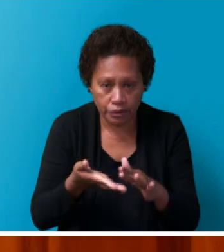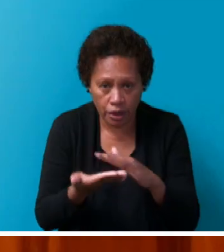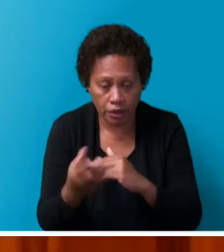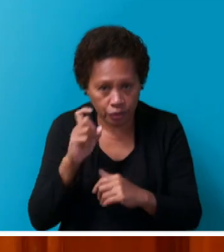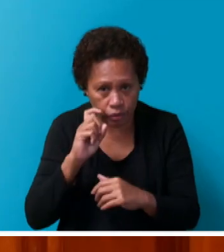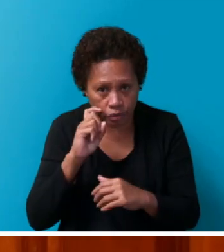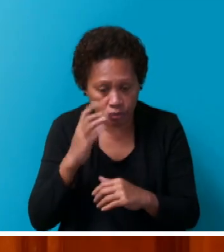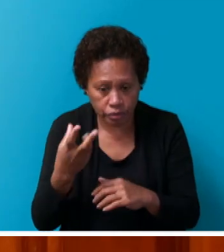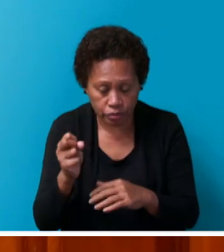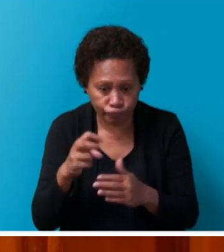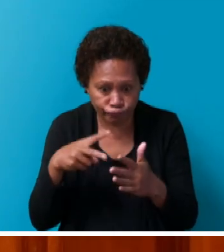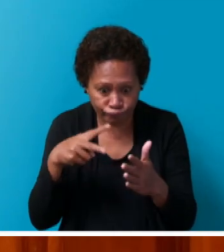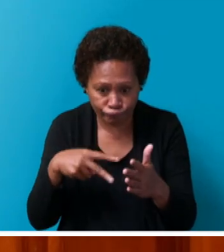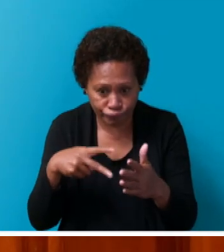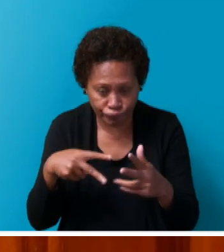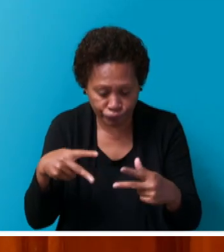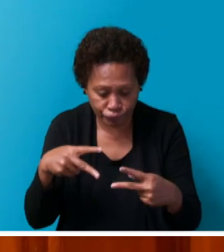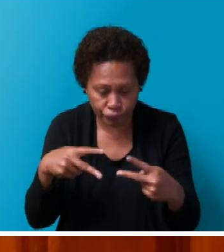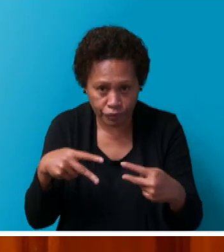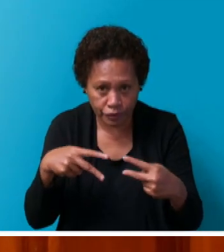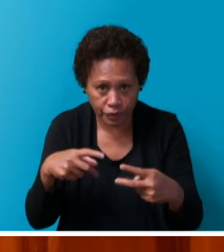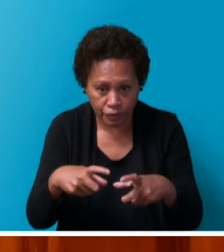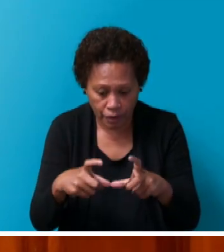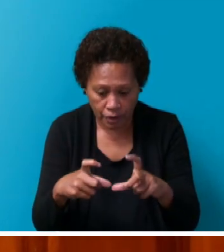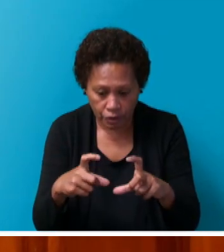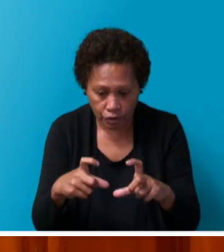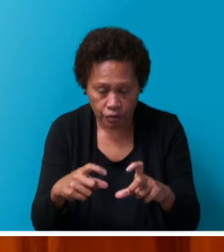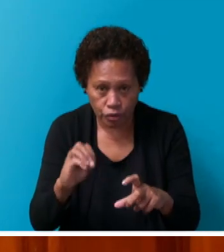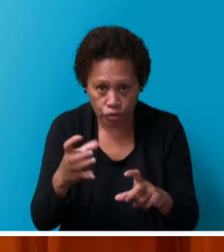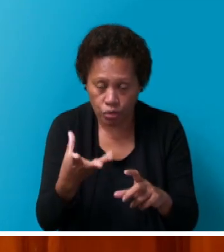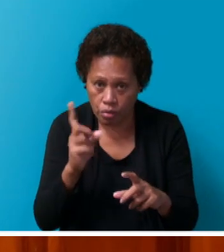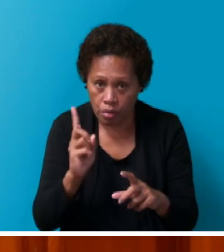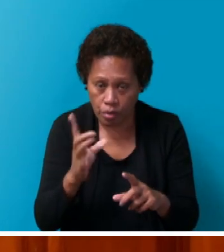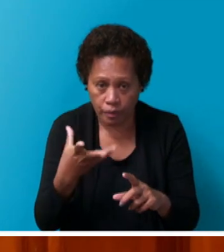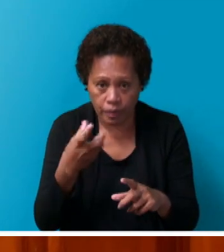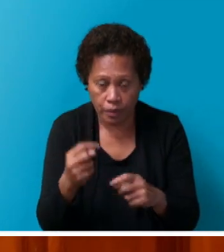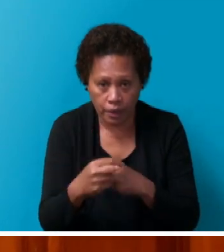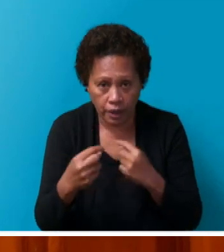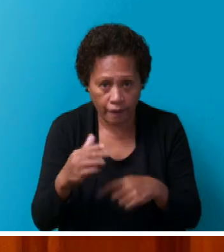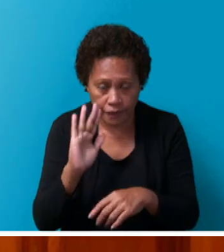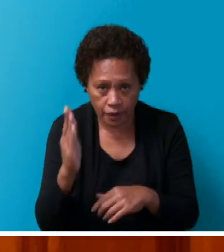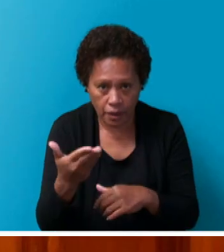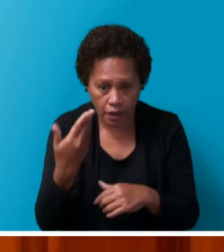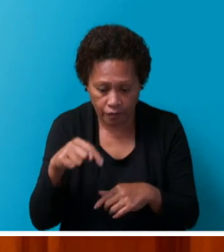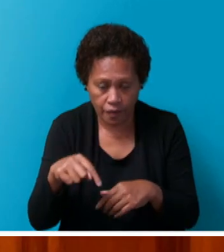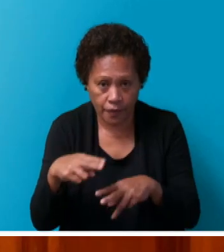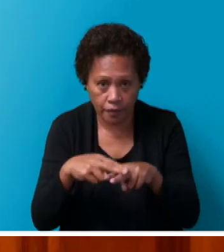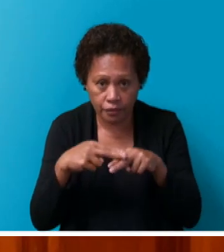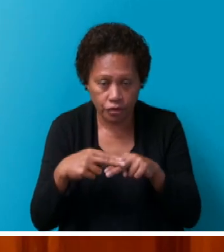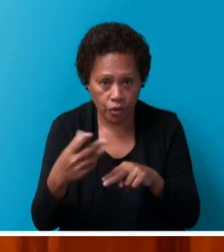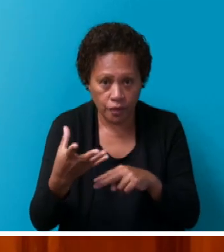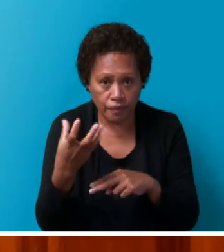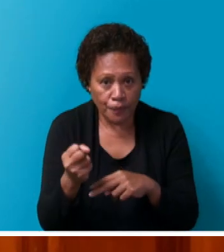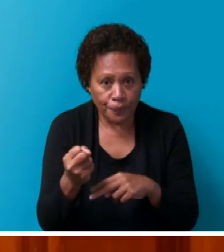filming. But the question also is, what are the deliverables or the outcomes for Fiji? Well, sir, scientific data sharing